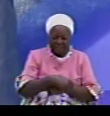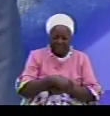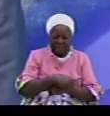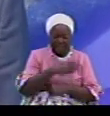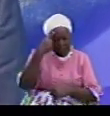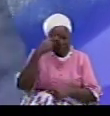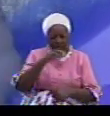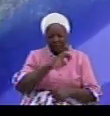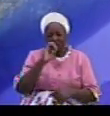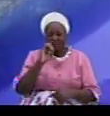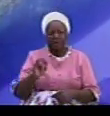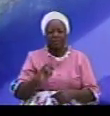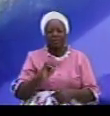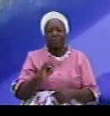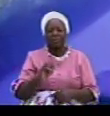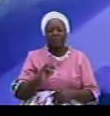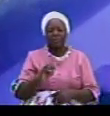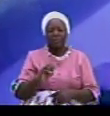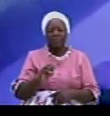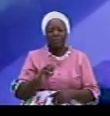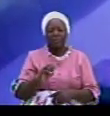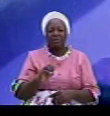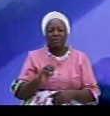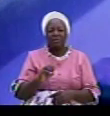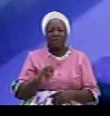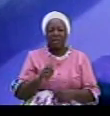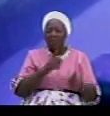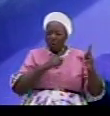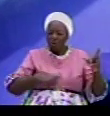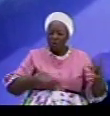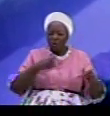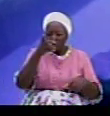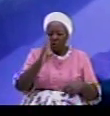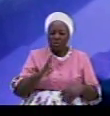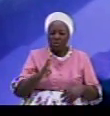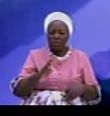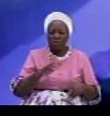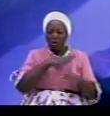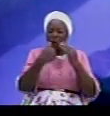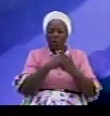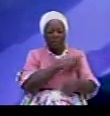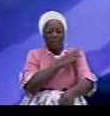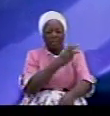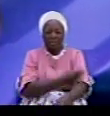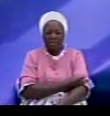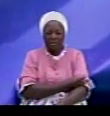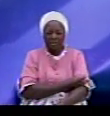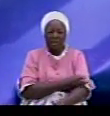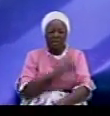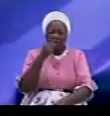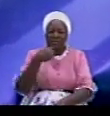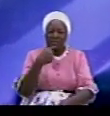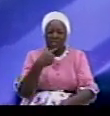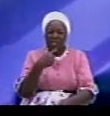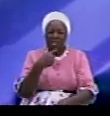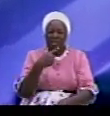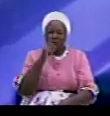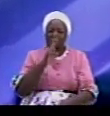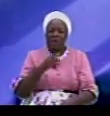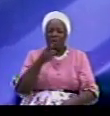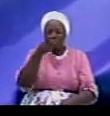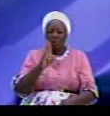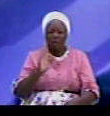forever. Lord God Almighty, you say you are God and you change